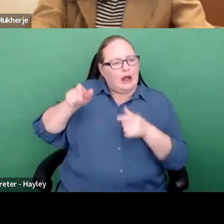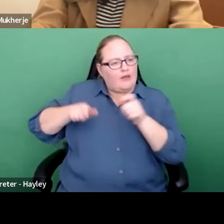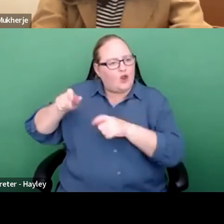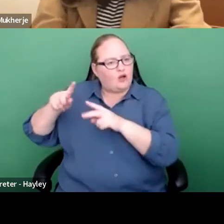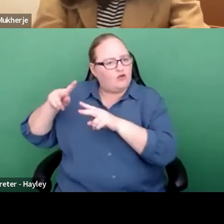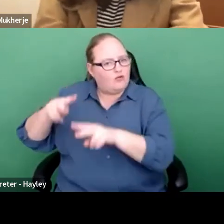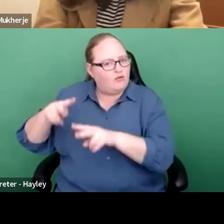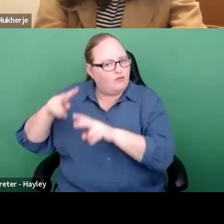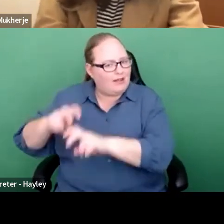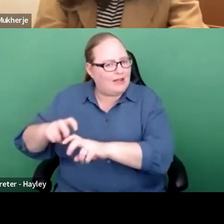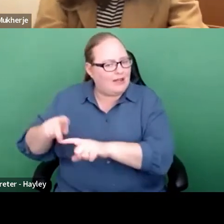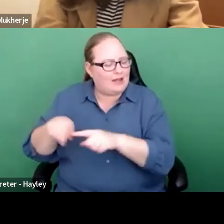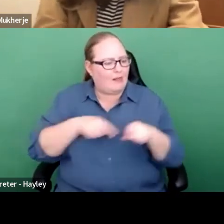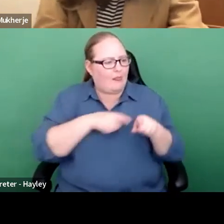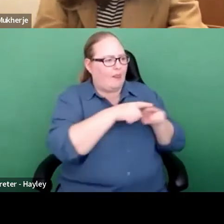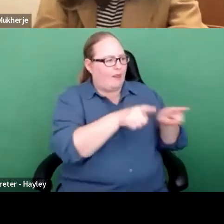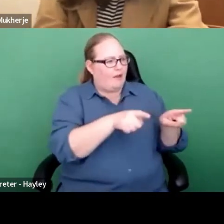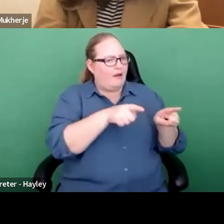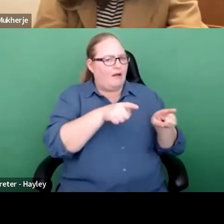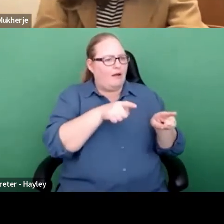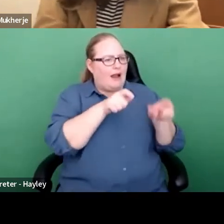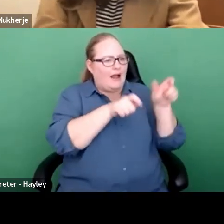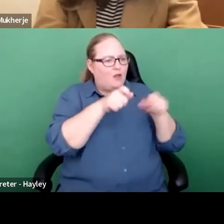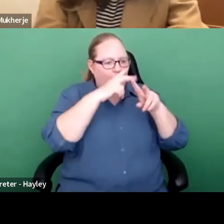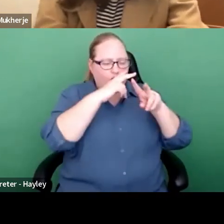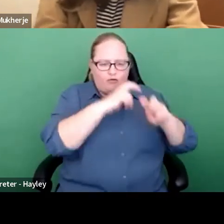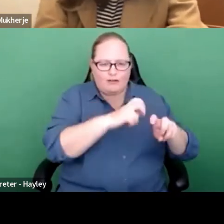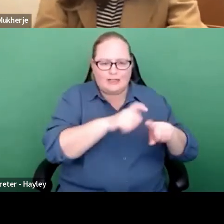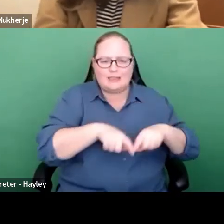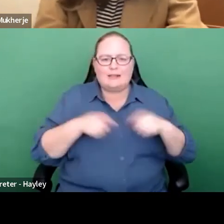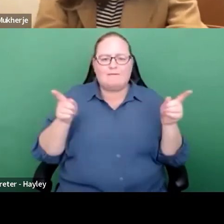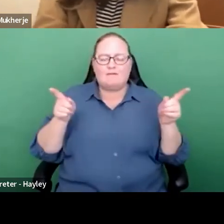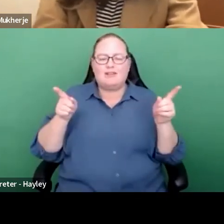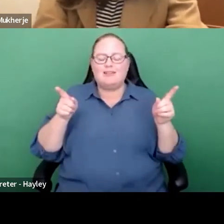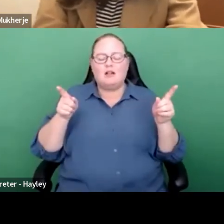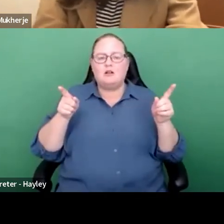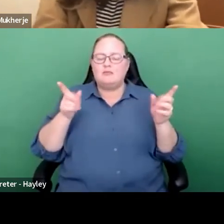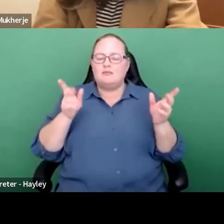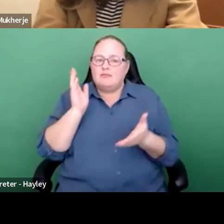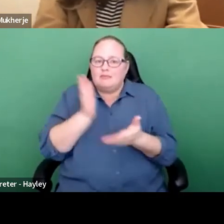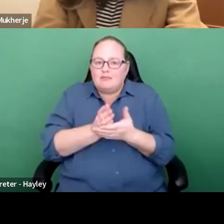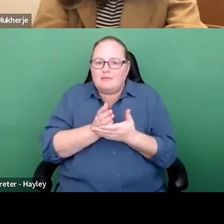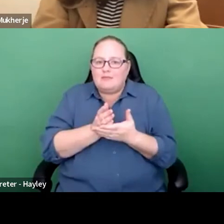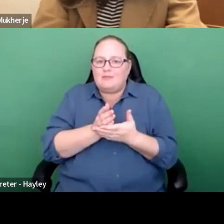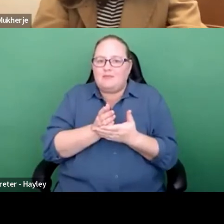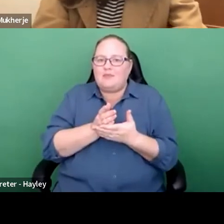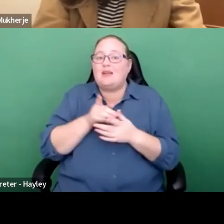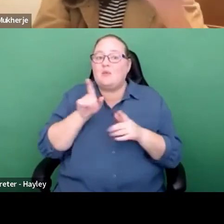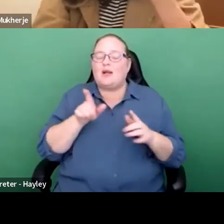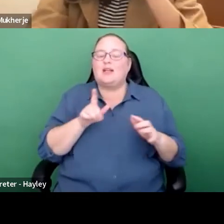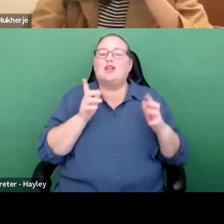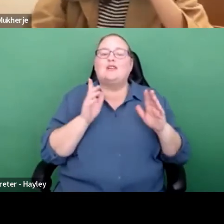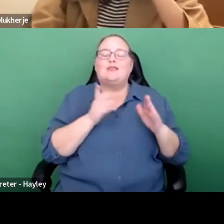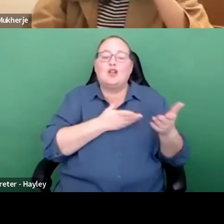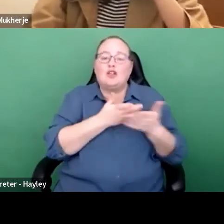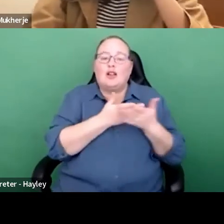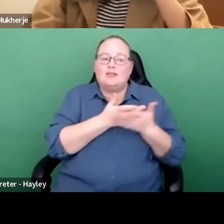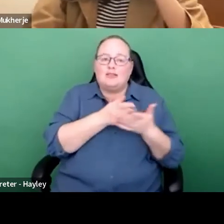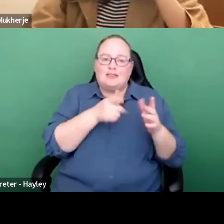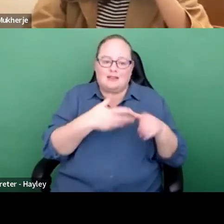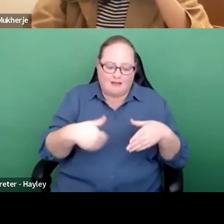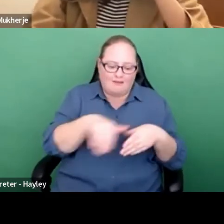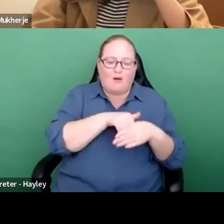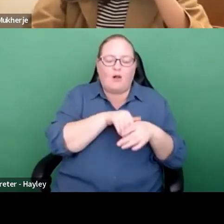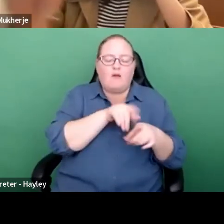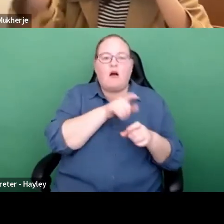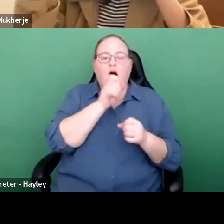altogether. And it was only with the introduction of this consultancy that they started to know what ethnography is. Anyway, to put it